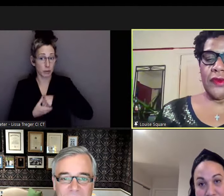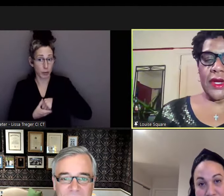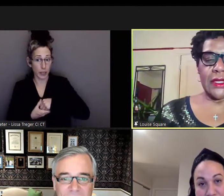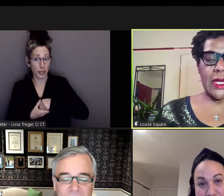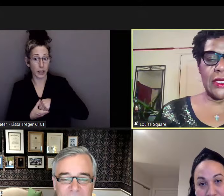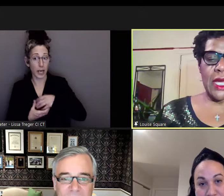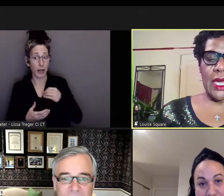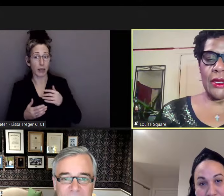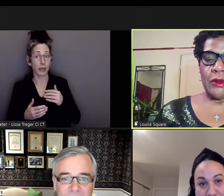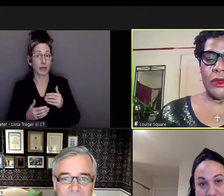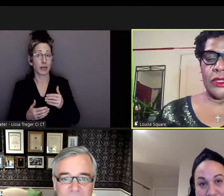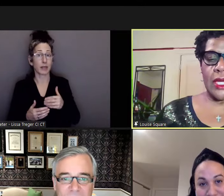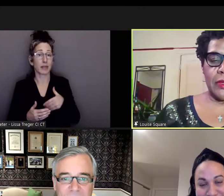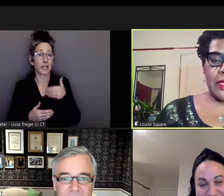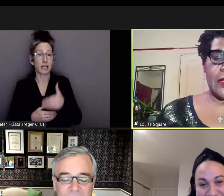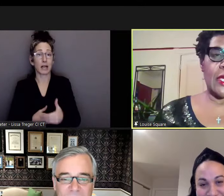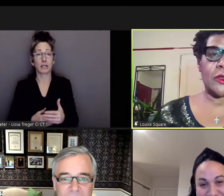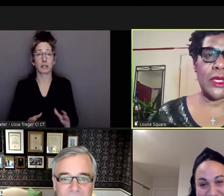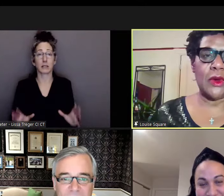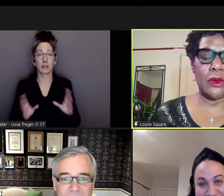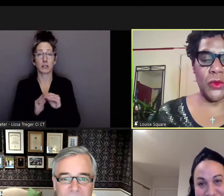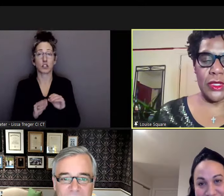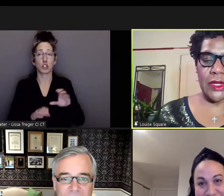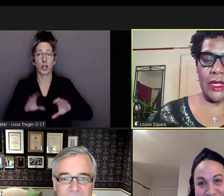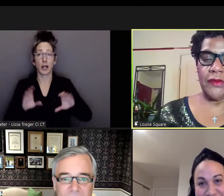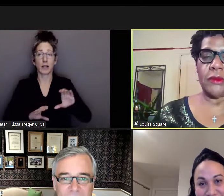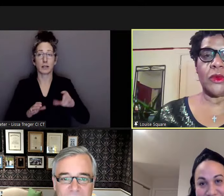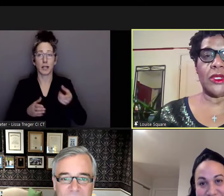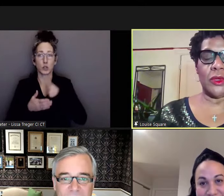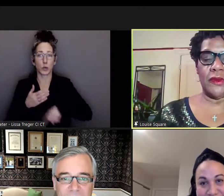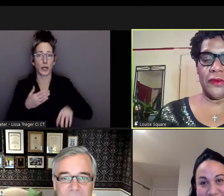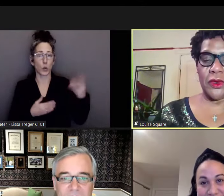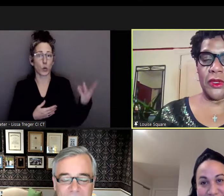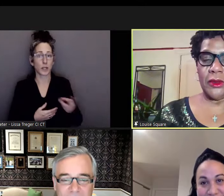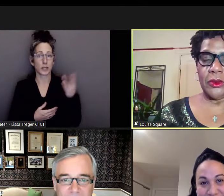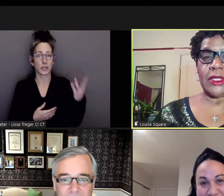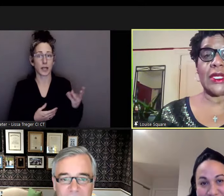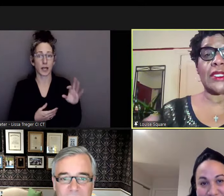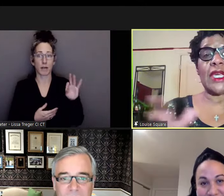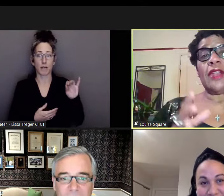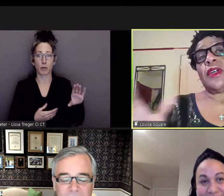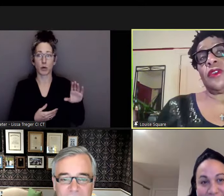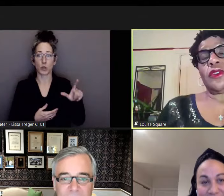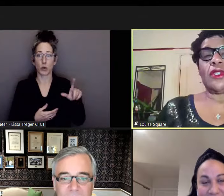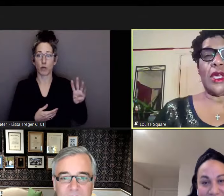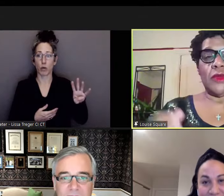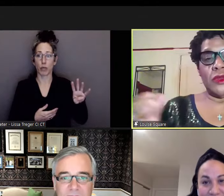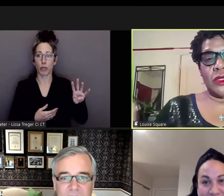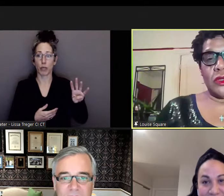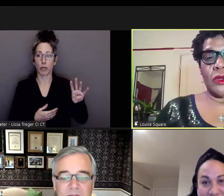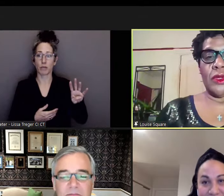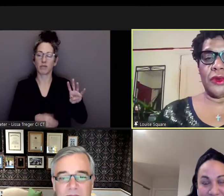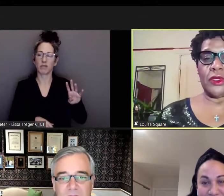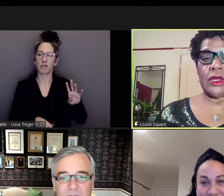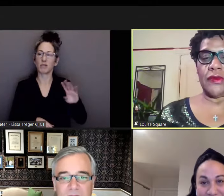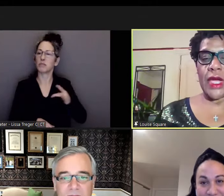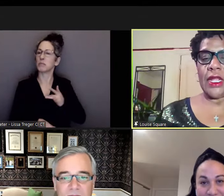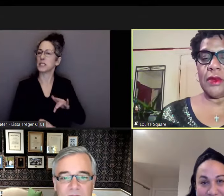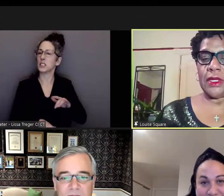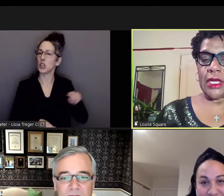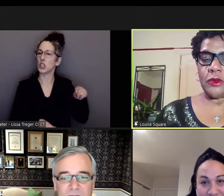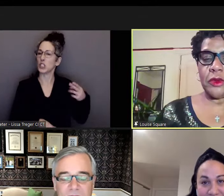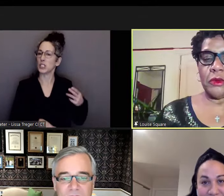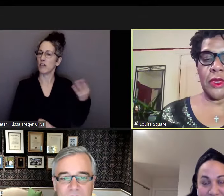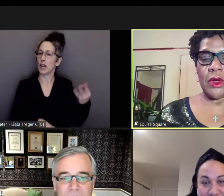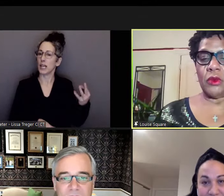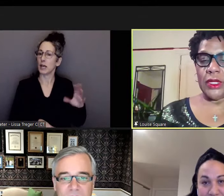that our next fireside chat will take place next week on Wednesday, February 24th, which is outside of our usual time. We usually do it on Thursday or